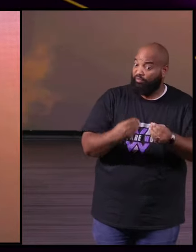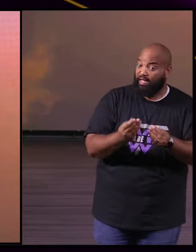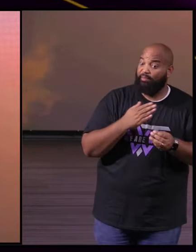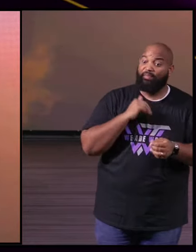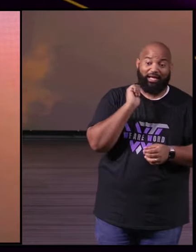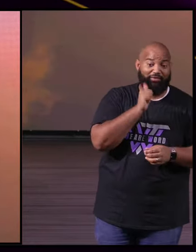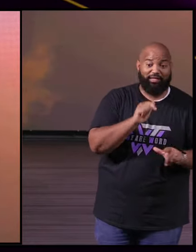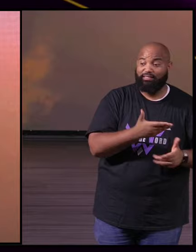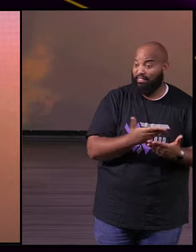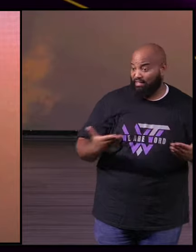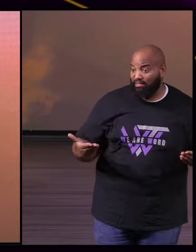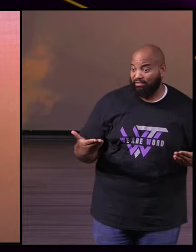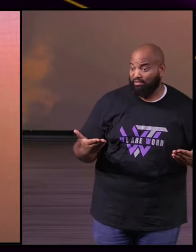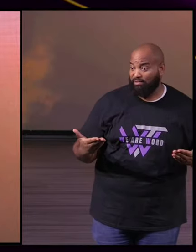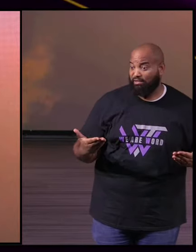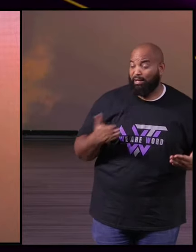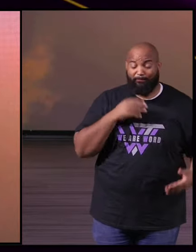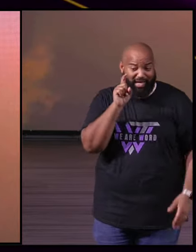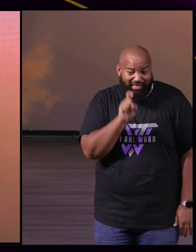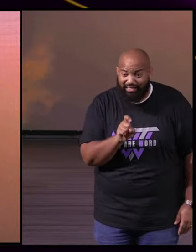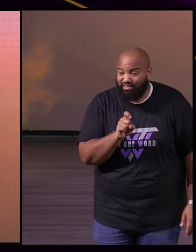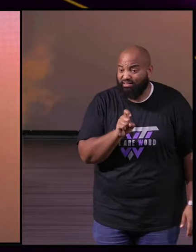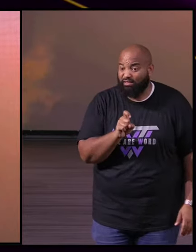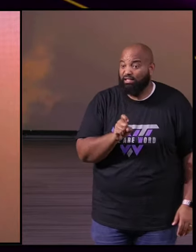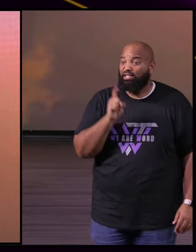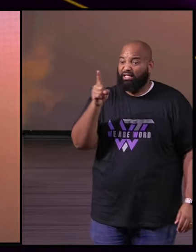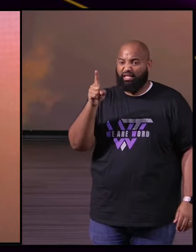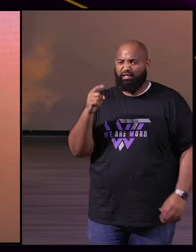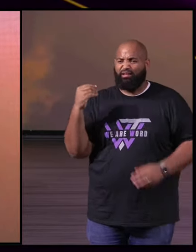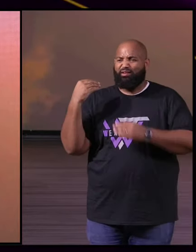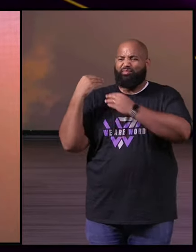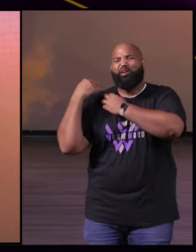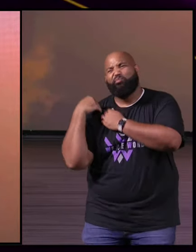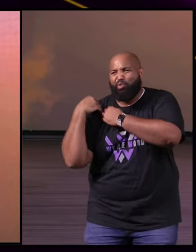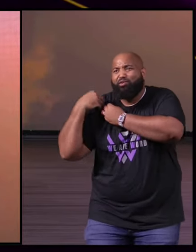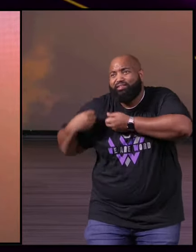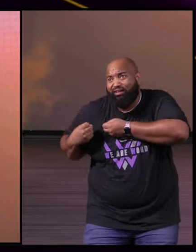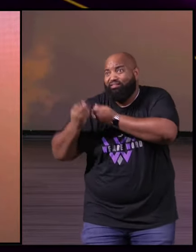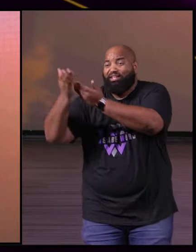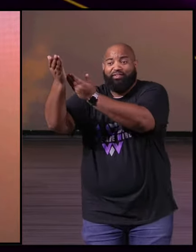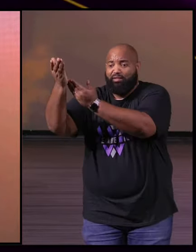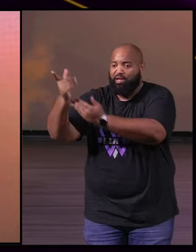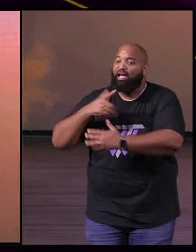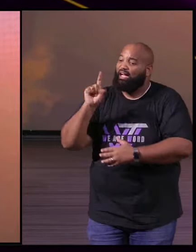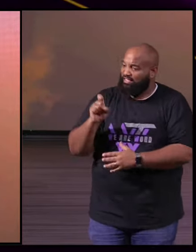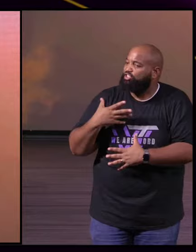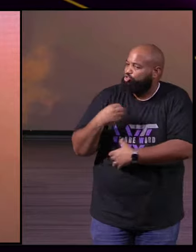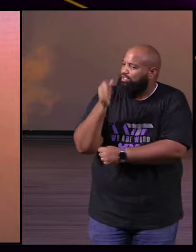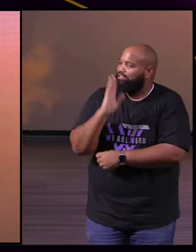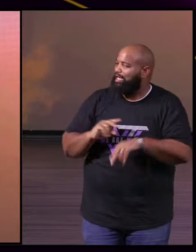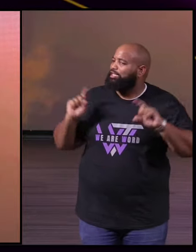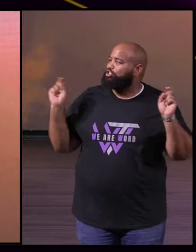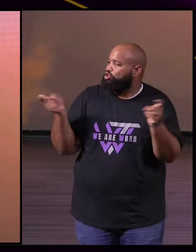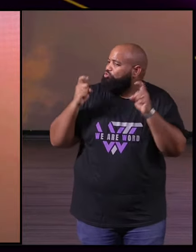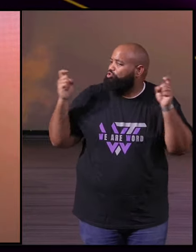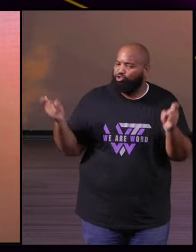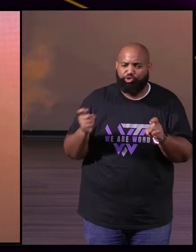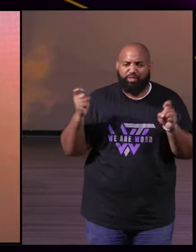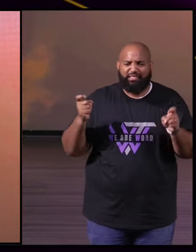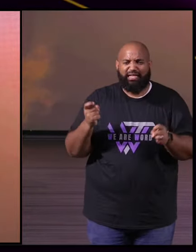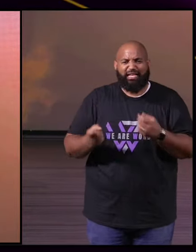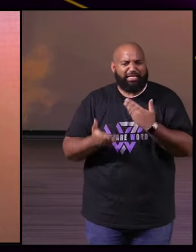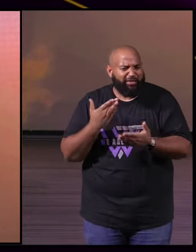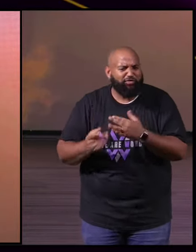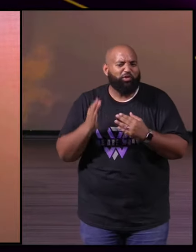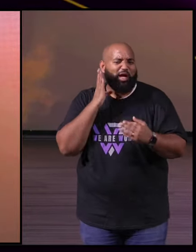needs. I gotta be able to trust God to carry my burdens. I gotta be able to trust God to rejoice in the face of